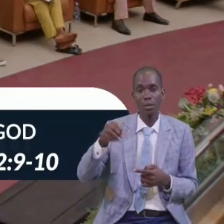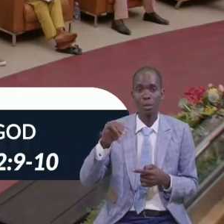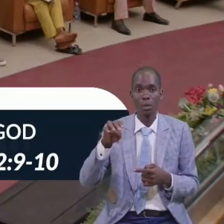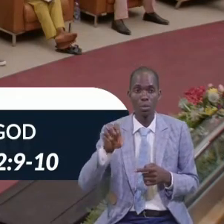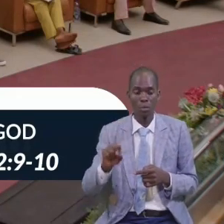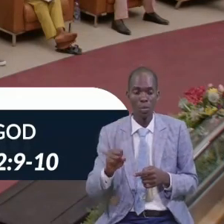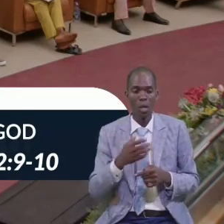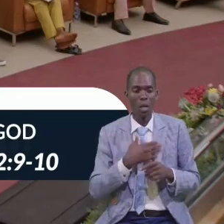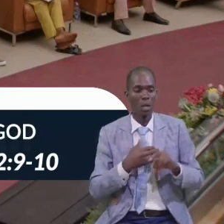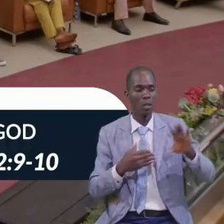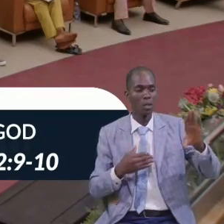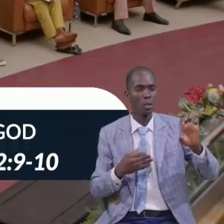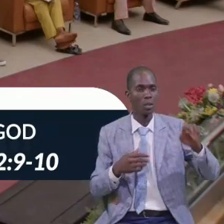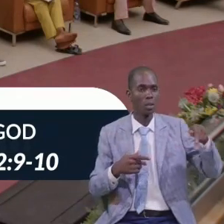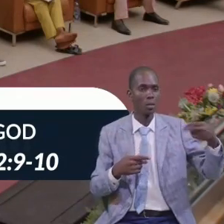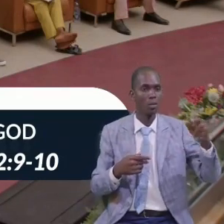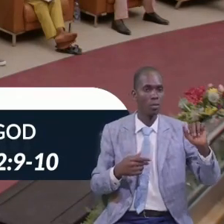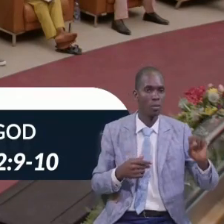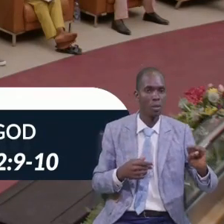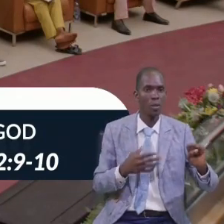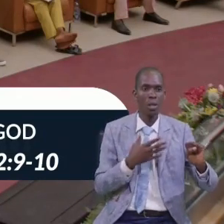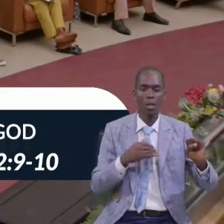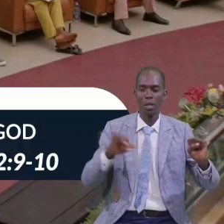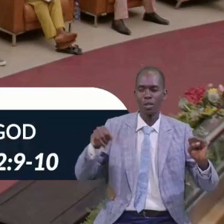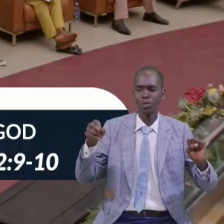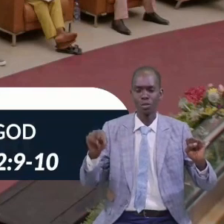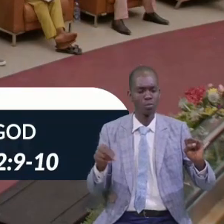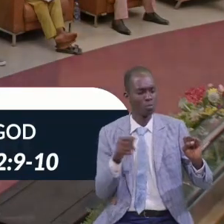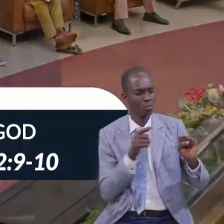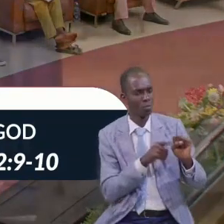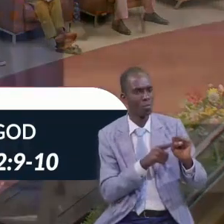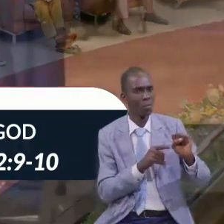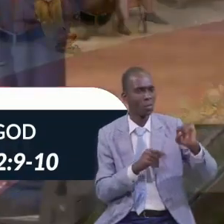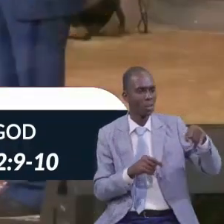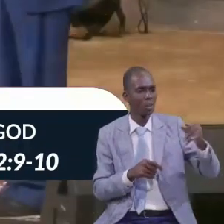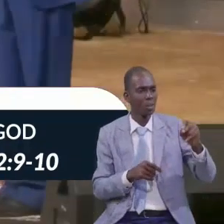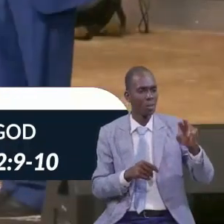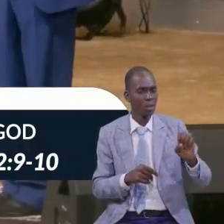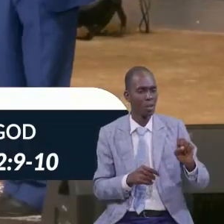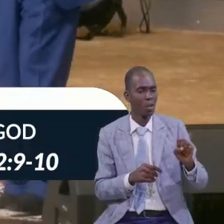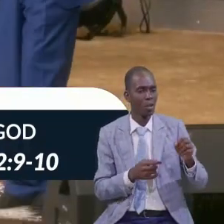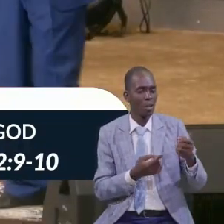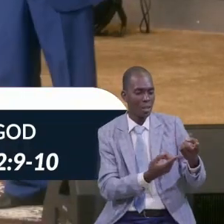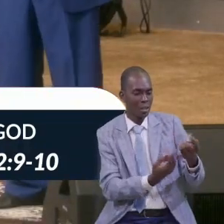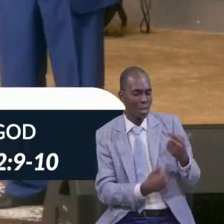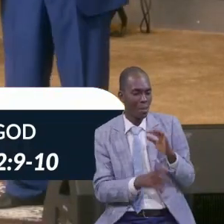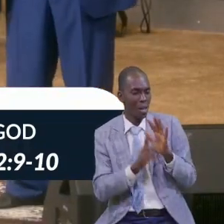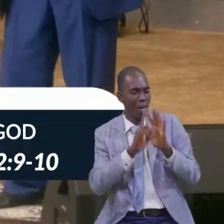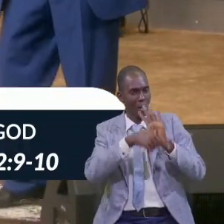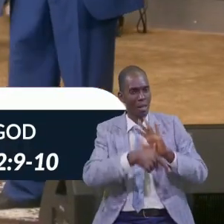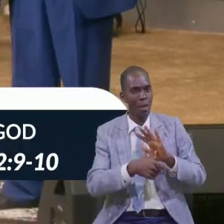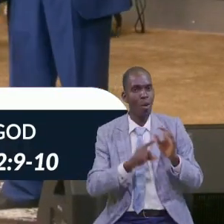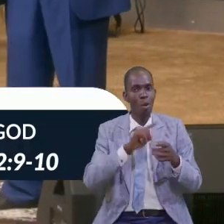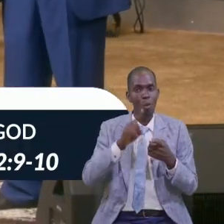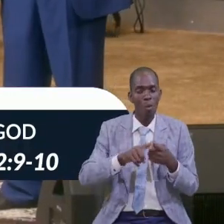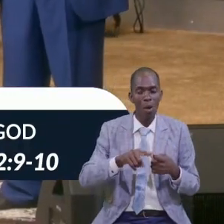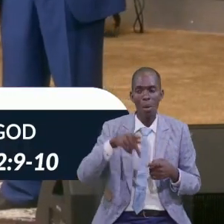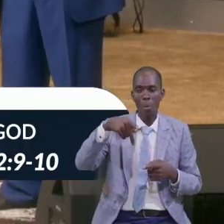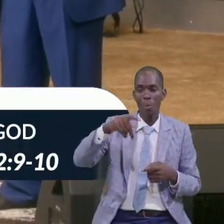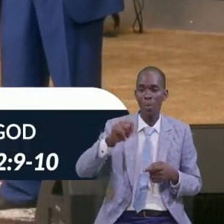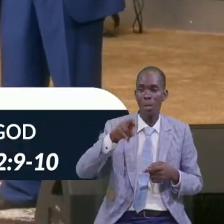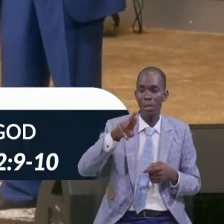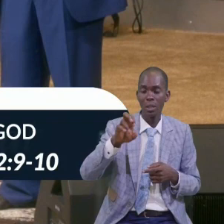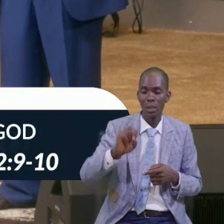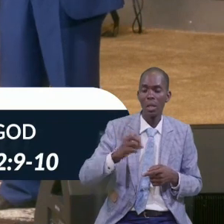and John, James came after them. When Peter and John were disciples